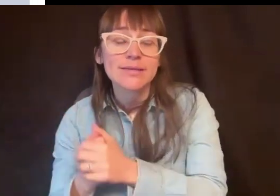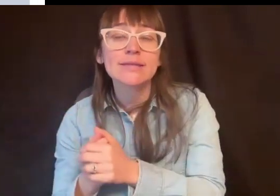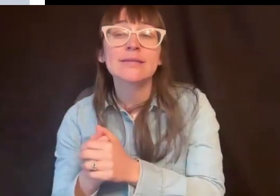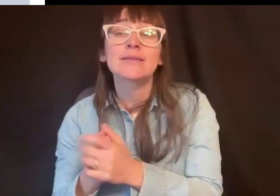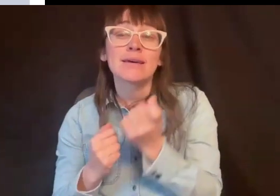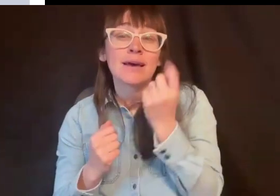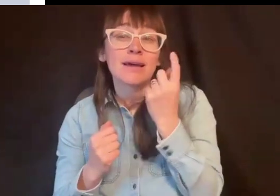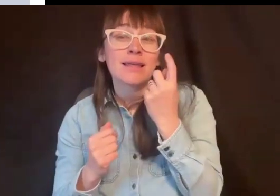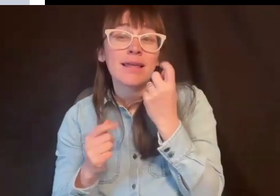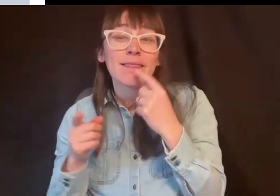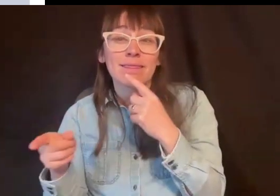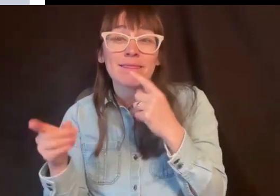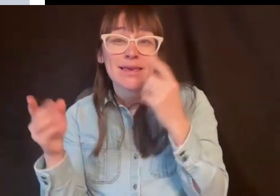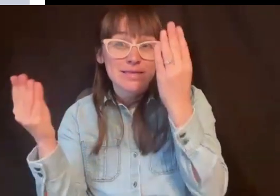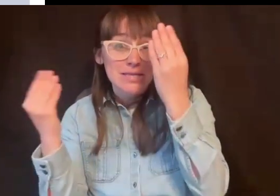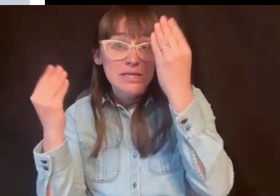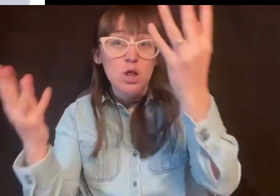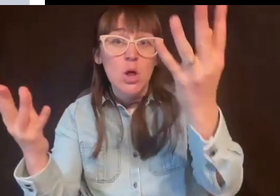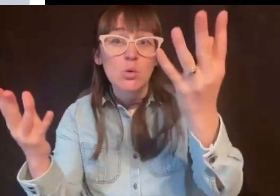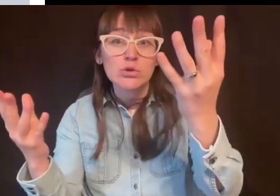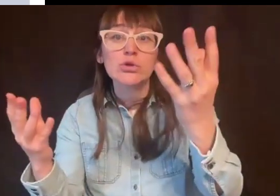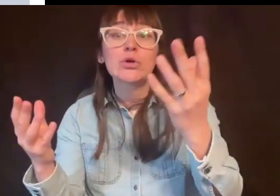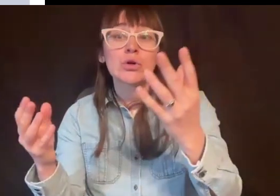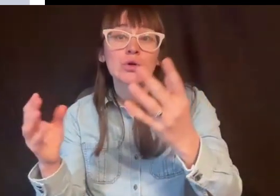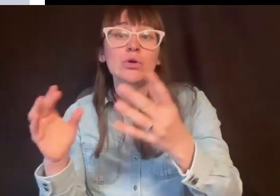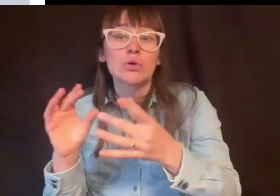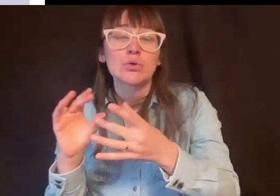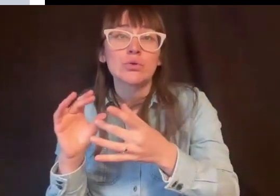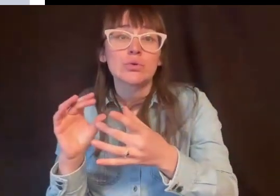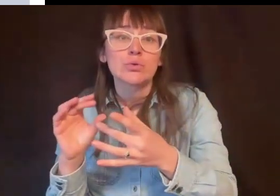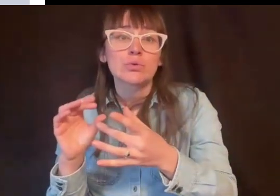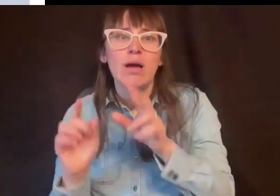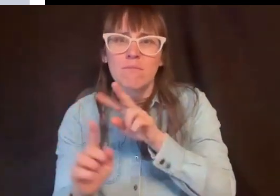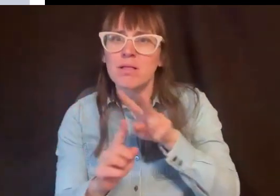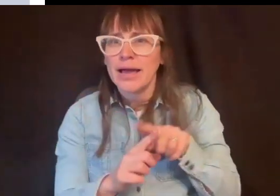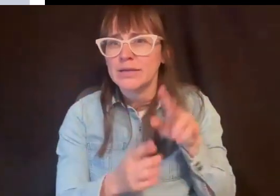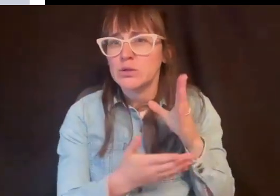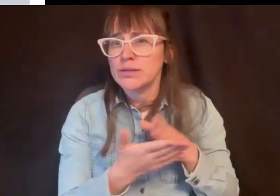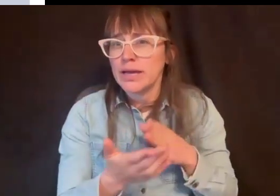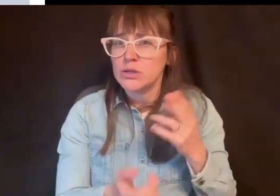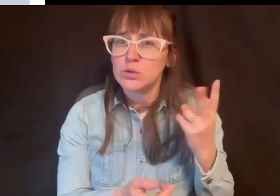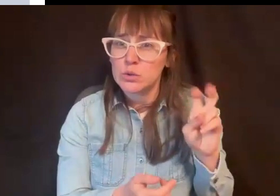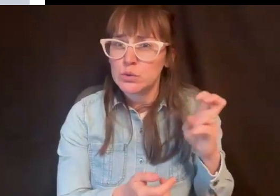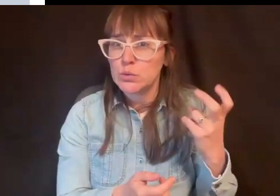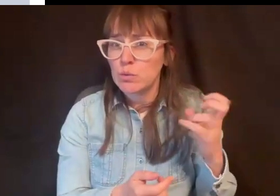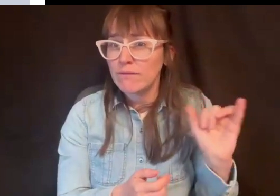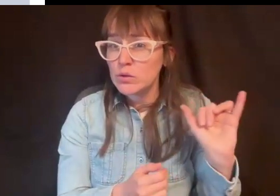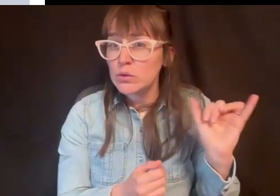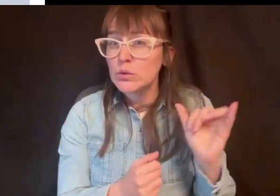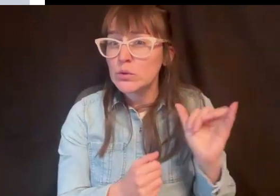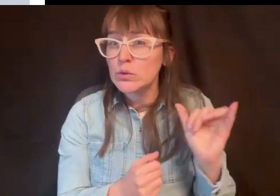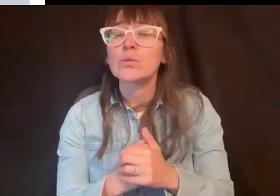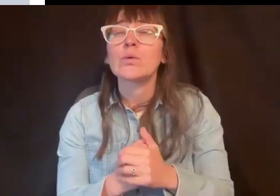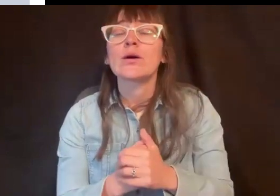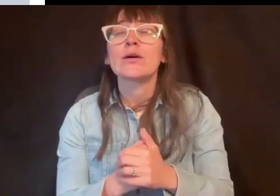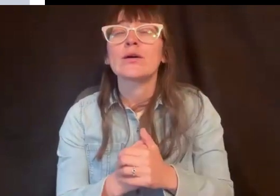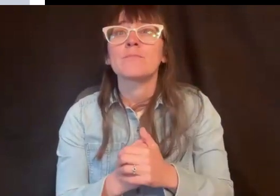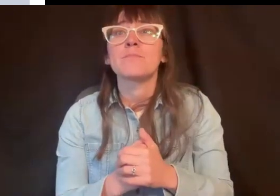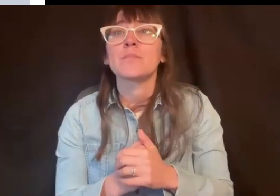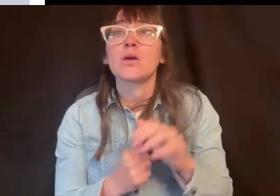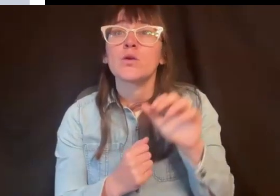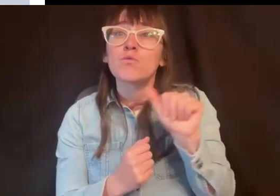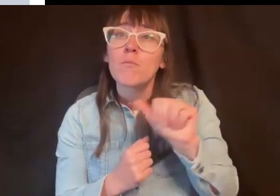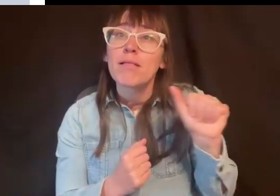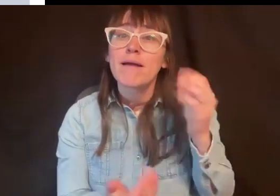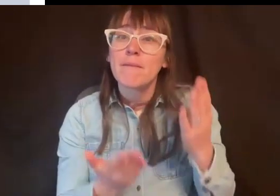this disclosure requirement applies to Section 212 agreements as well. And I just want to dig into this a little bit further by saying a AAA might